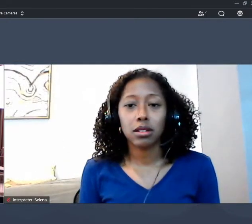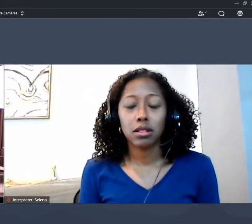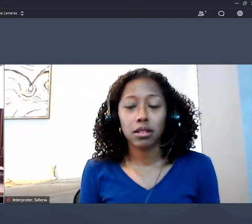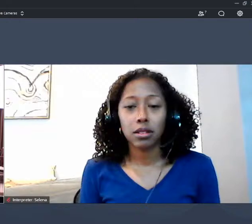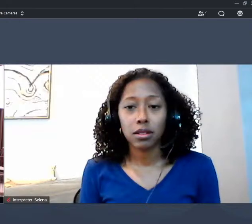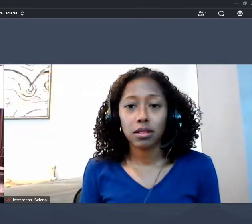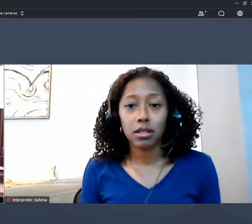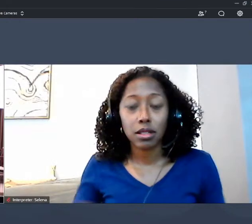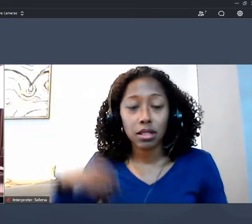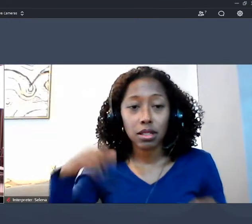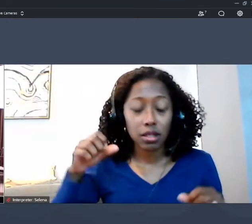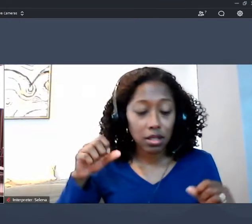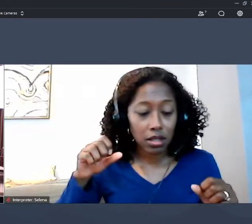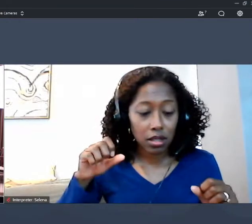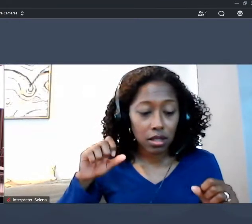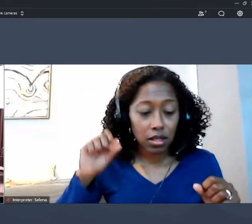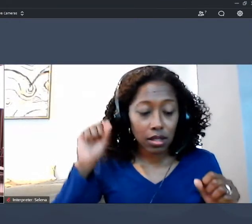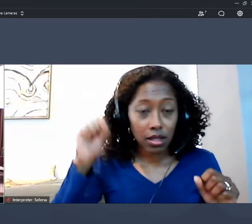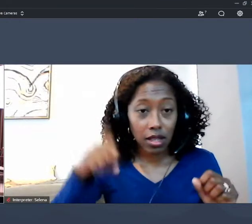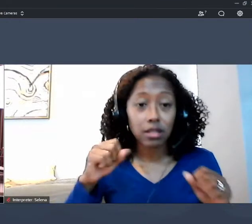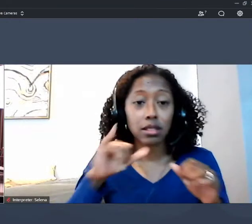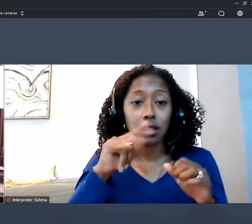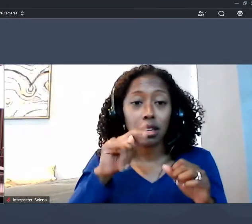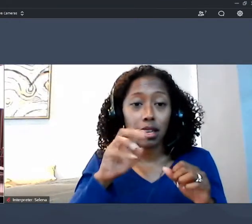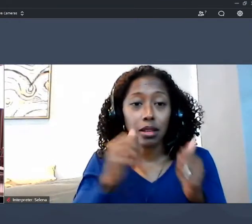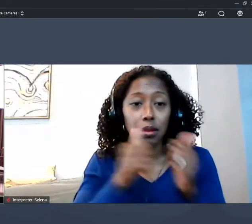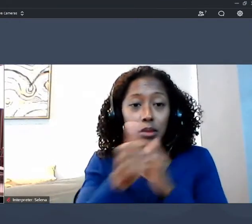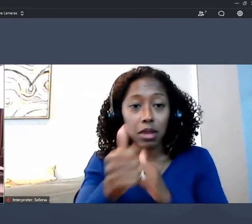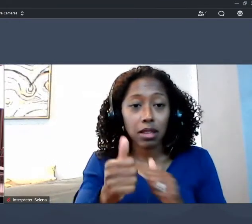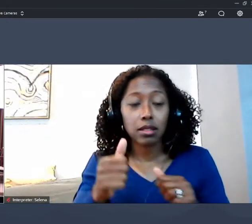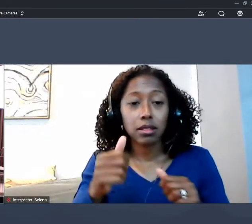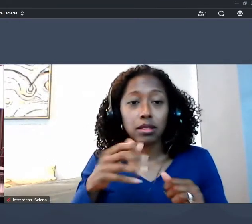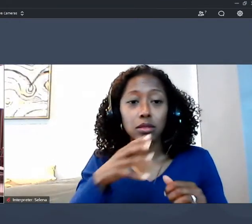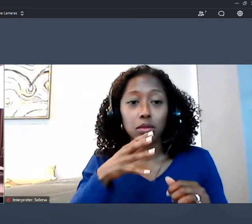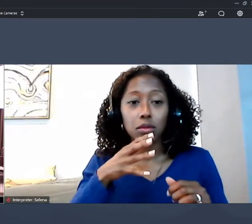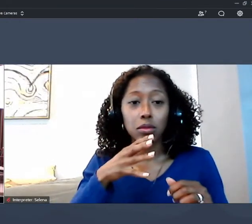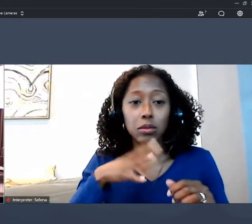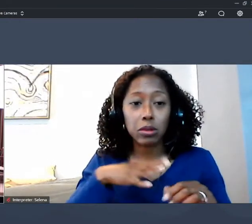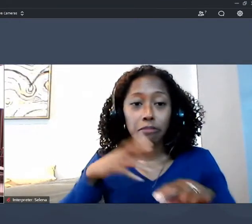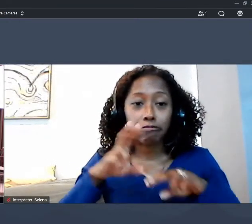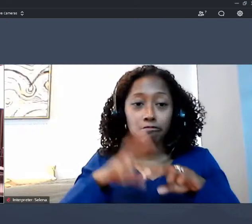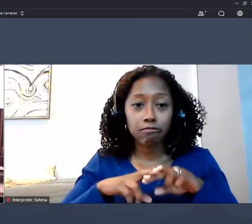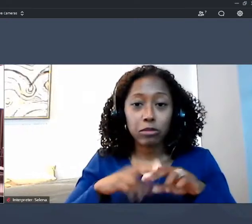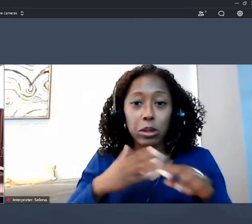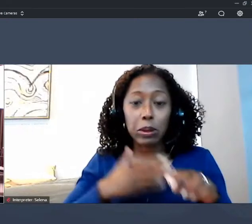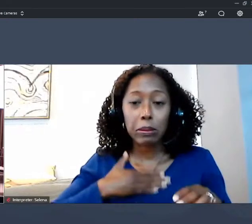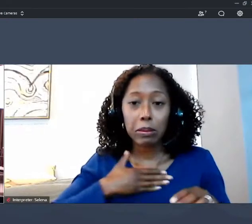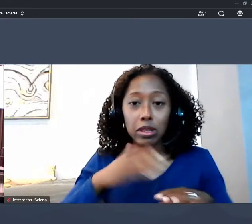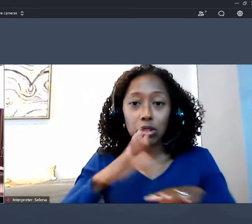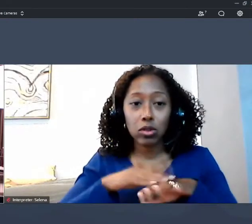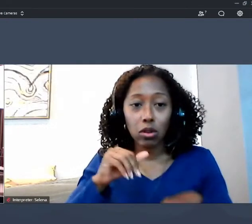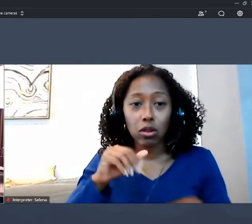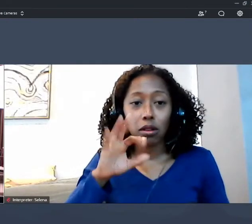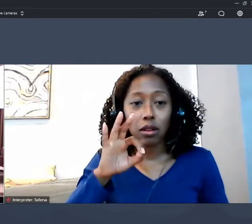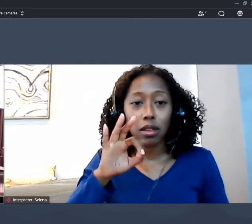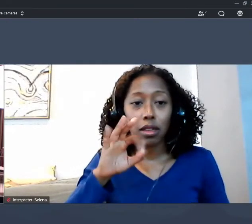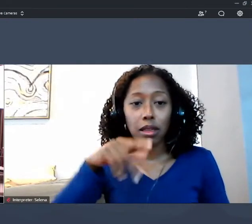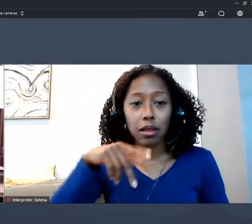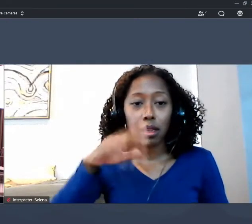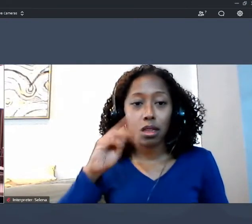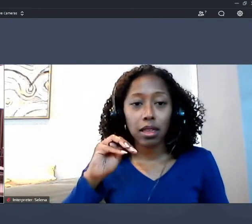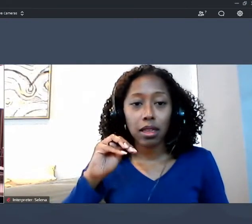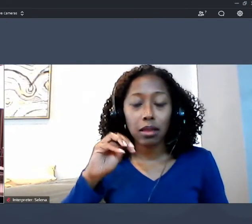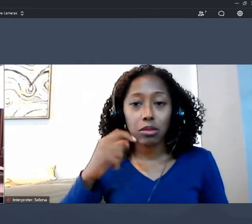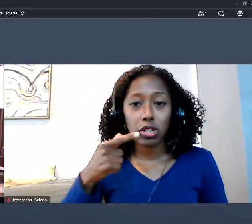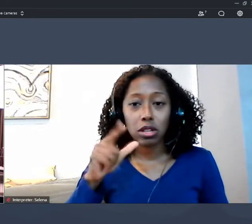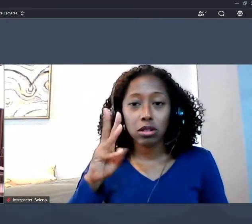Johnson, yes. This item passed. Madam Comptroller, please call MLGW fiscal consent agenda. That will take